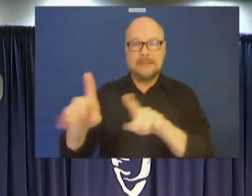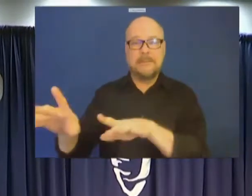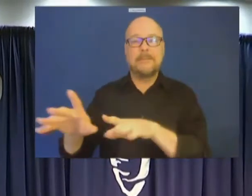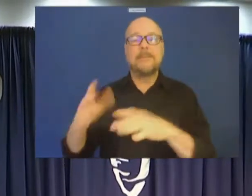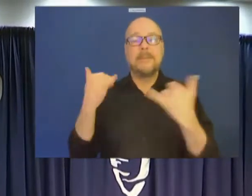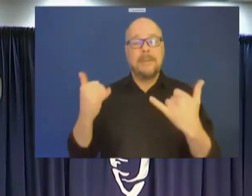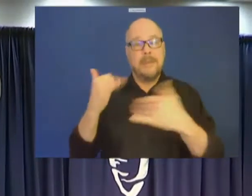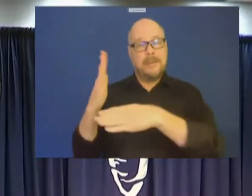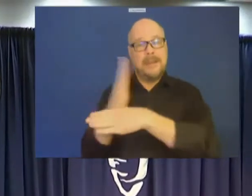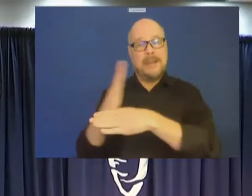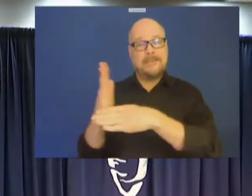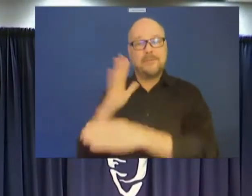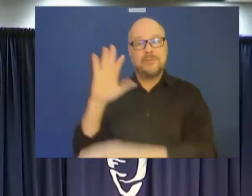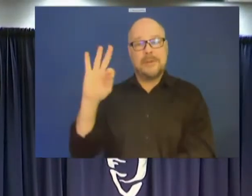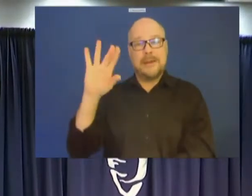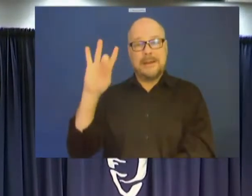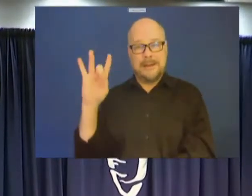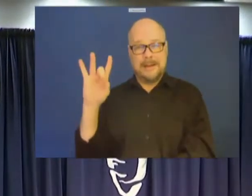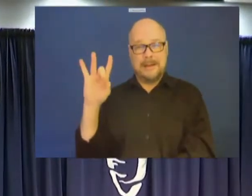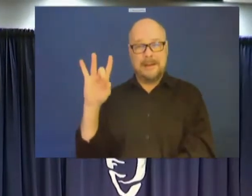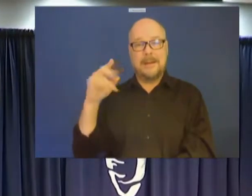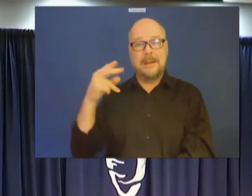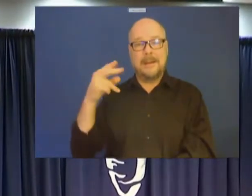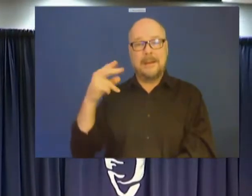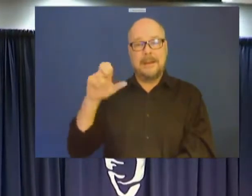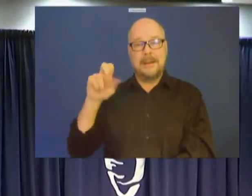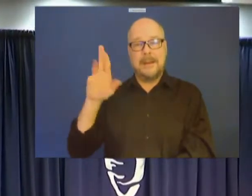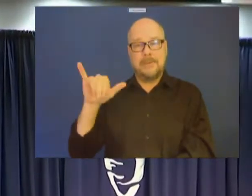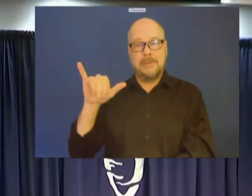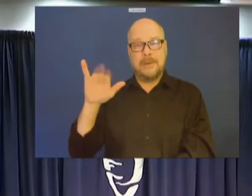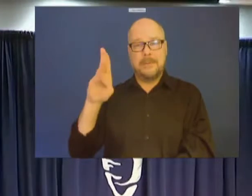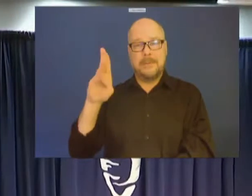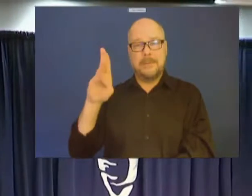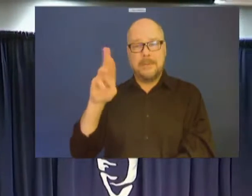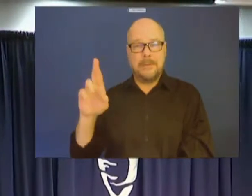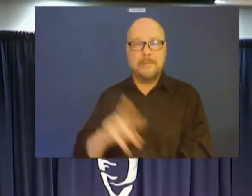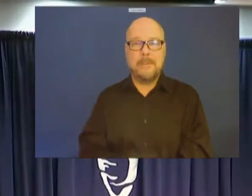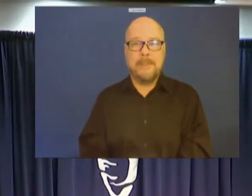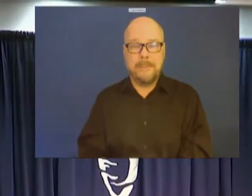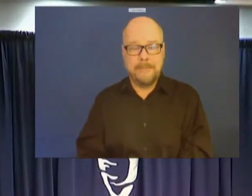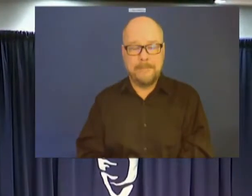of 98 is recruit Henry Burr.